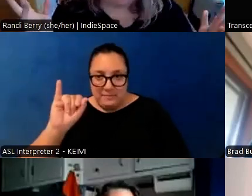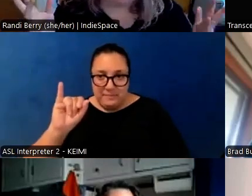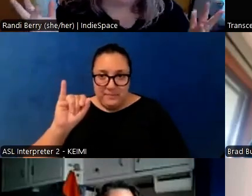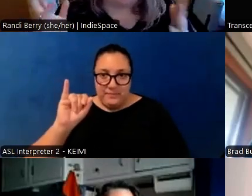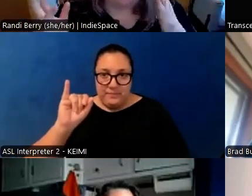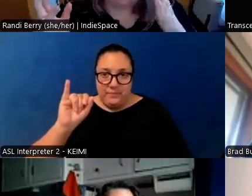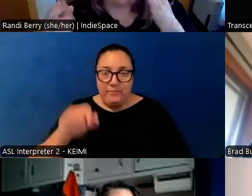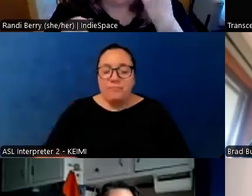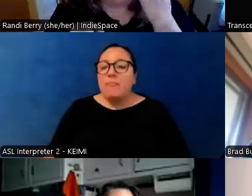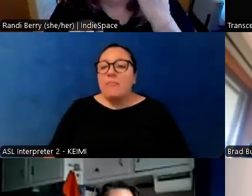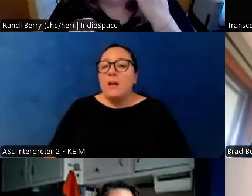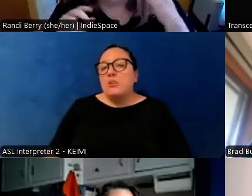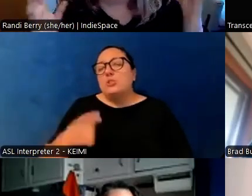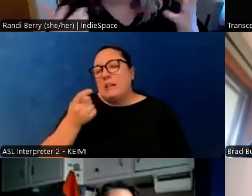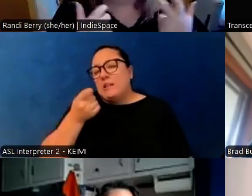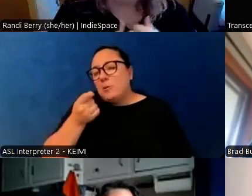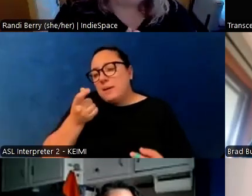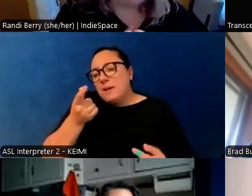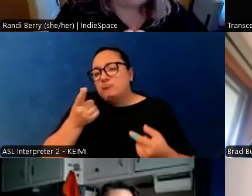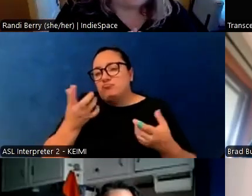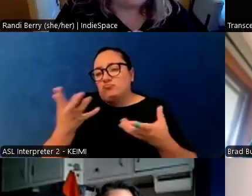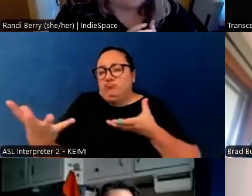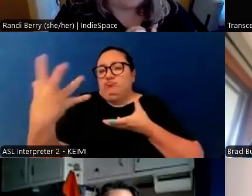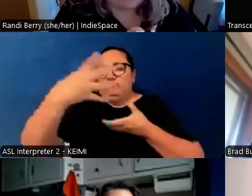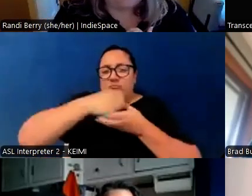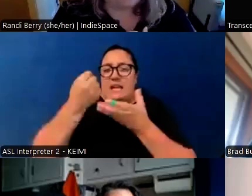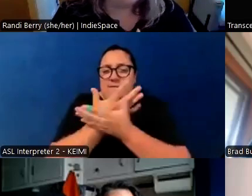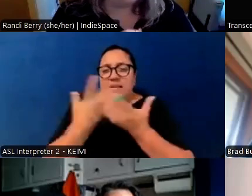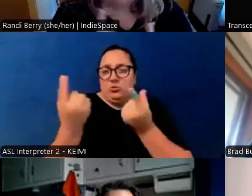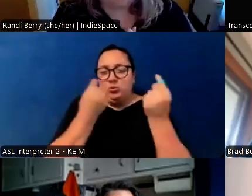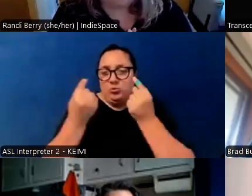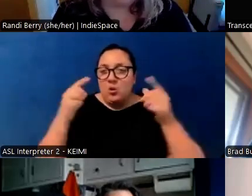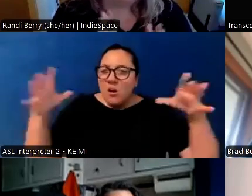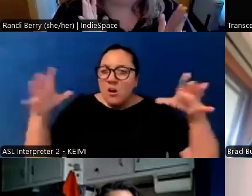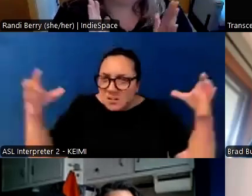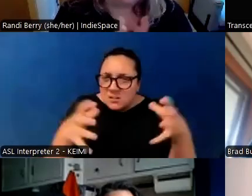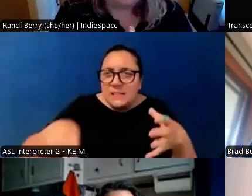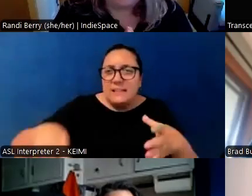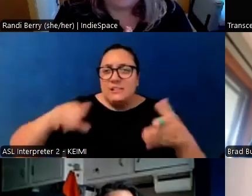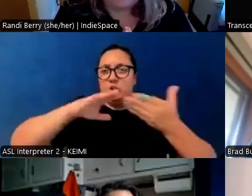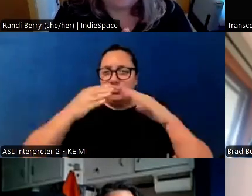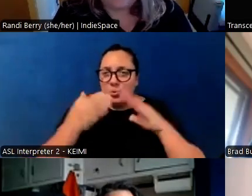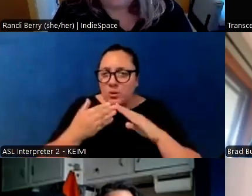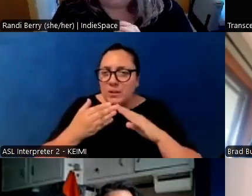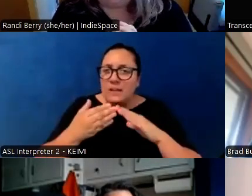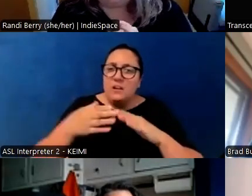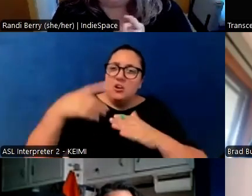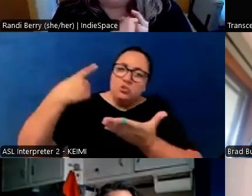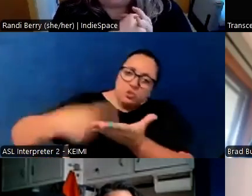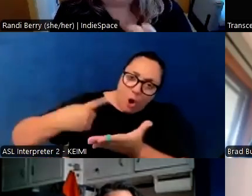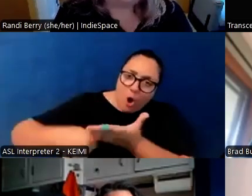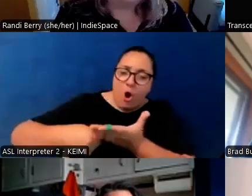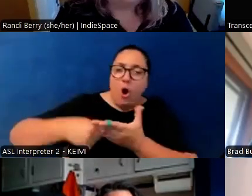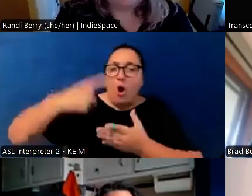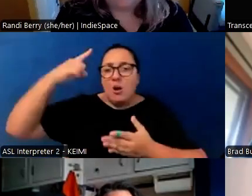the things that we do. It is bringing the community together and gathering us to talk and brainstorm. It